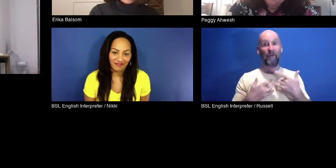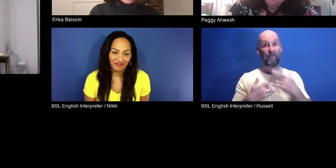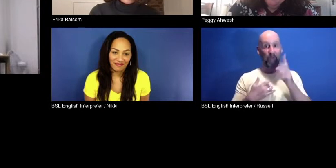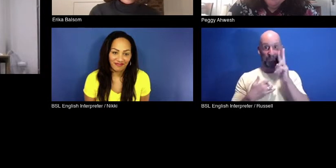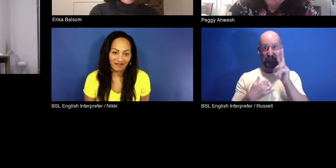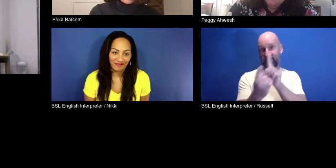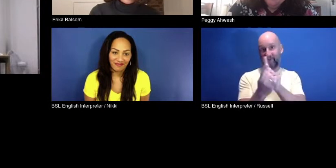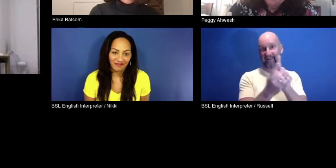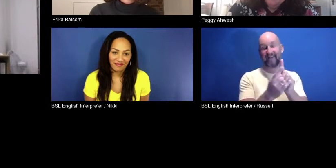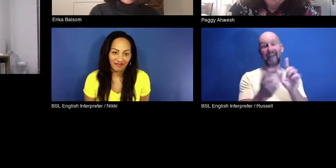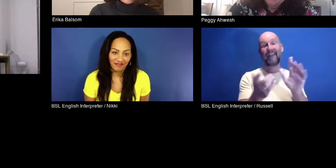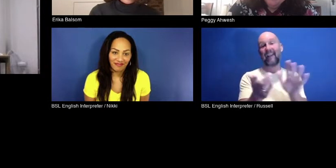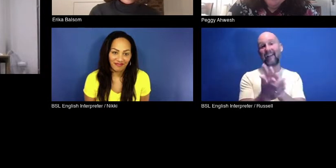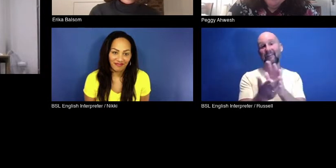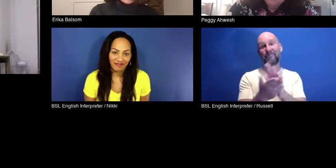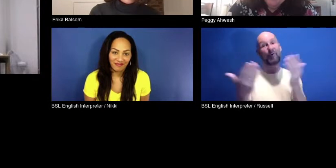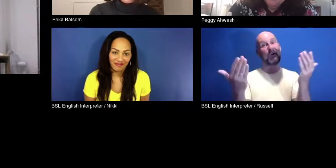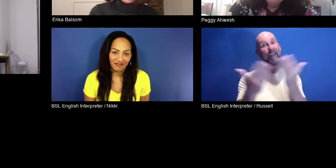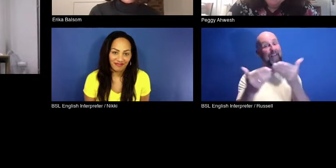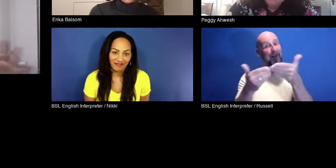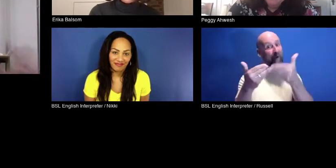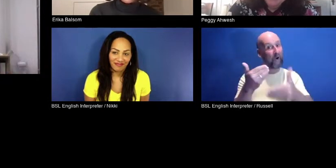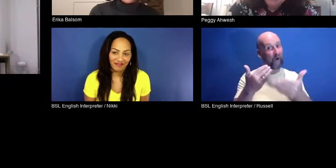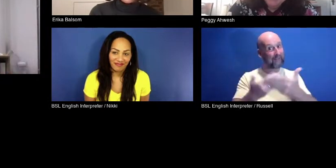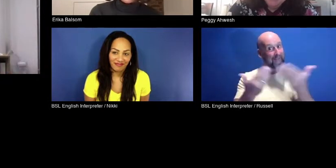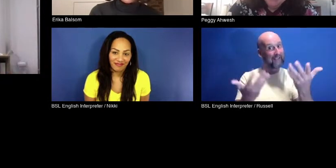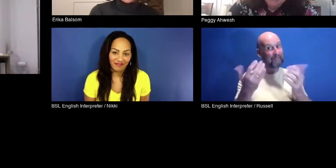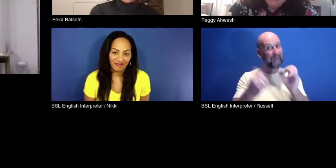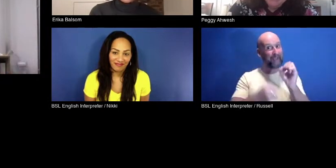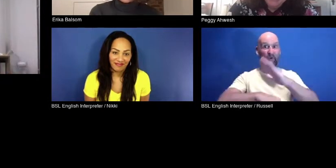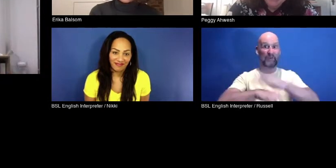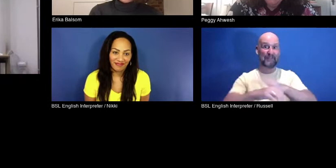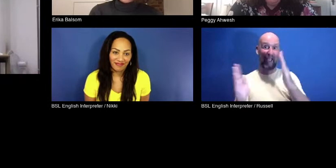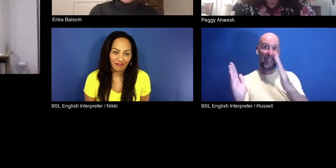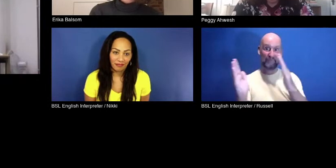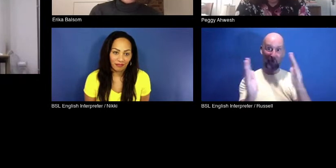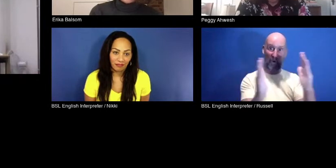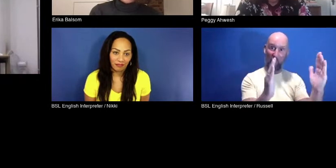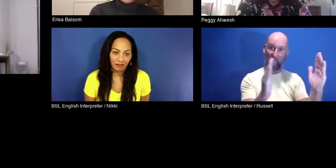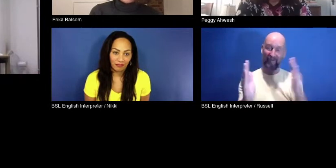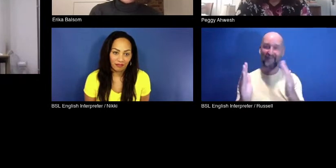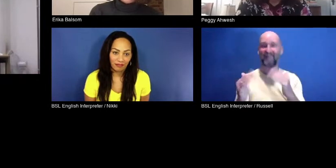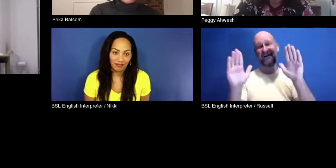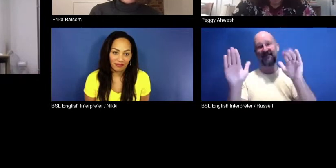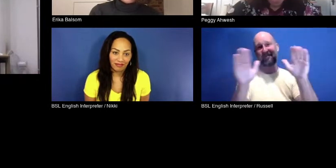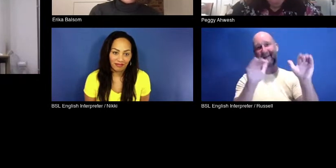Have a lovely evening or rest of your day, depending what time zone you're in, and goodbye.